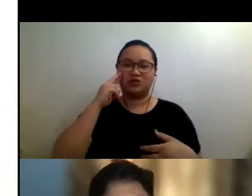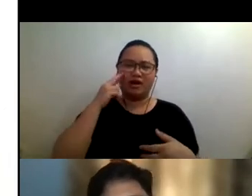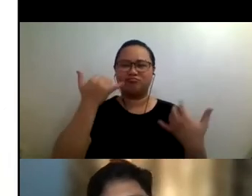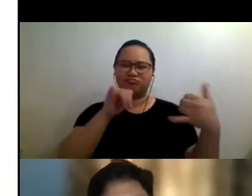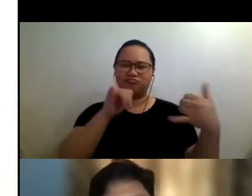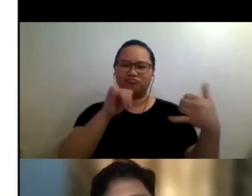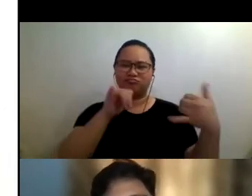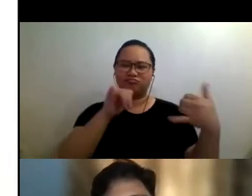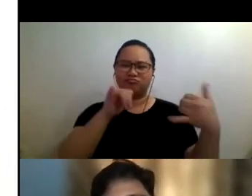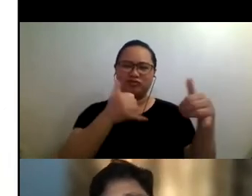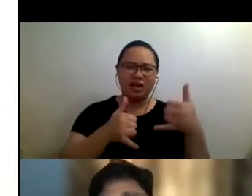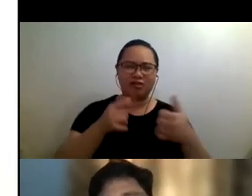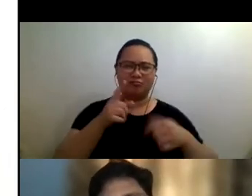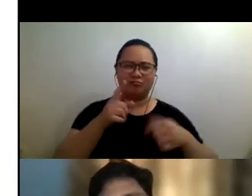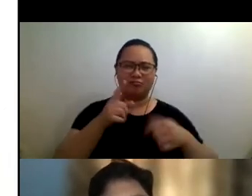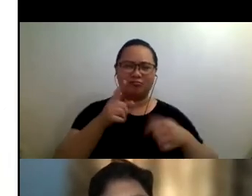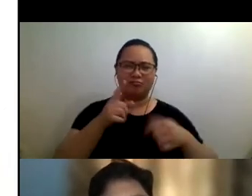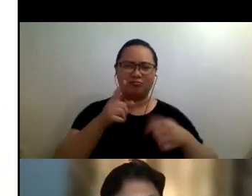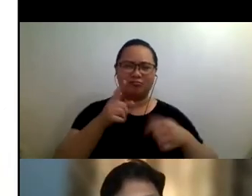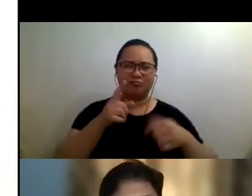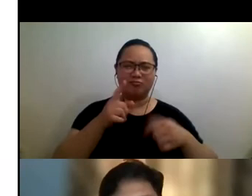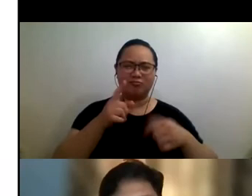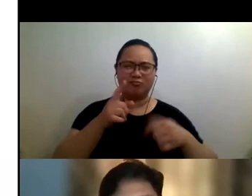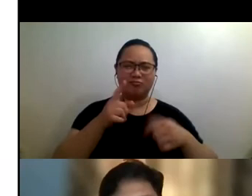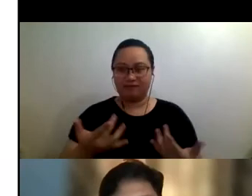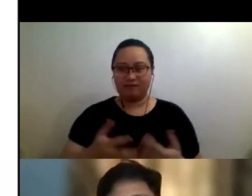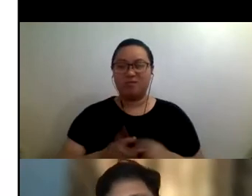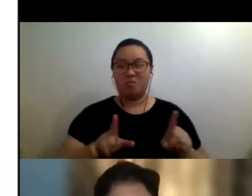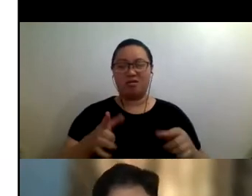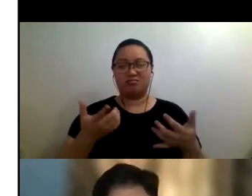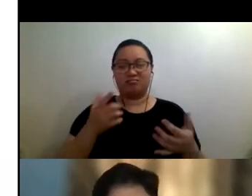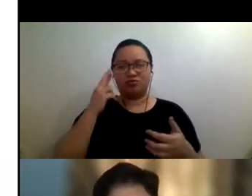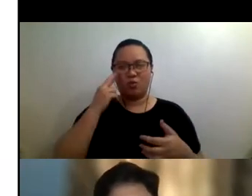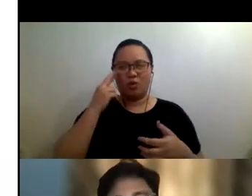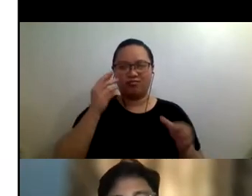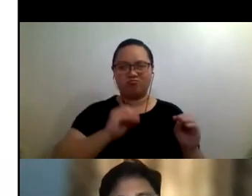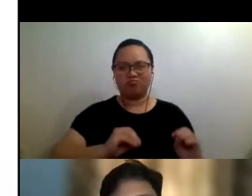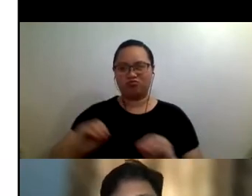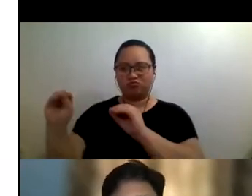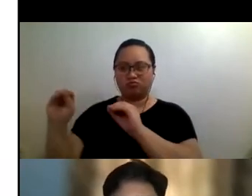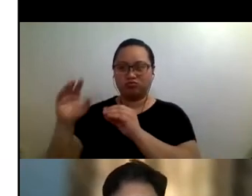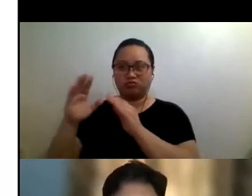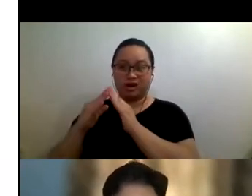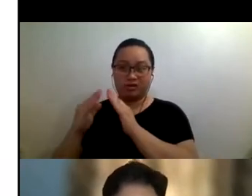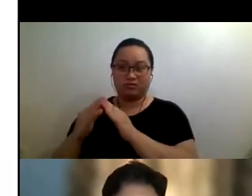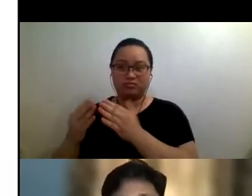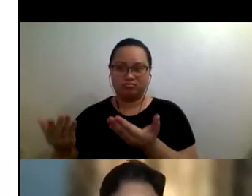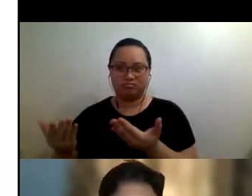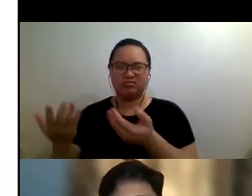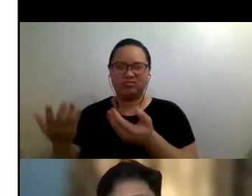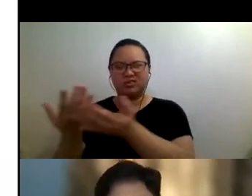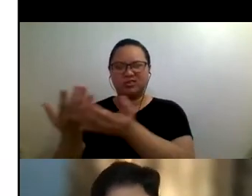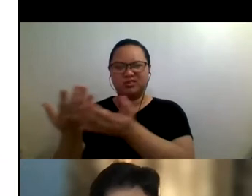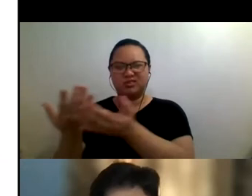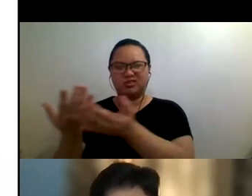friends, and basically enjoying her little life. But when Riley moved houses, she moved in a new and